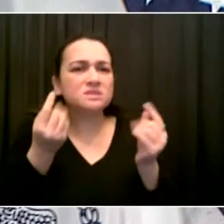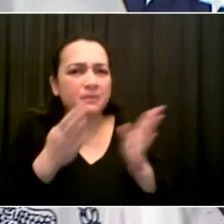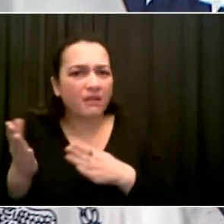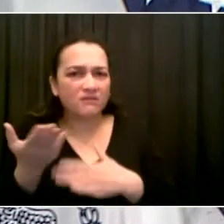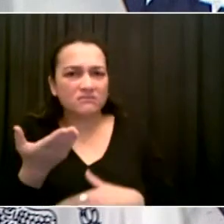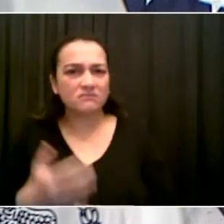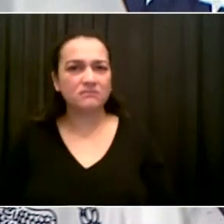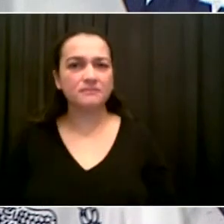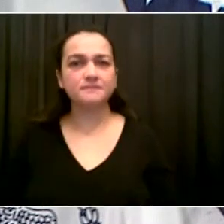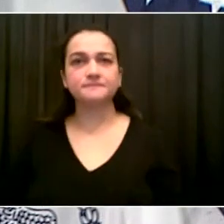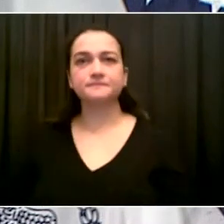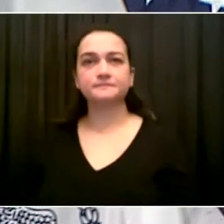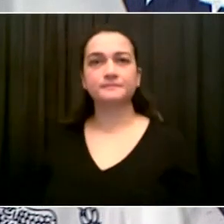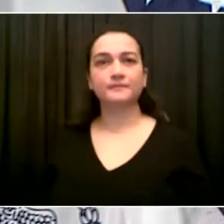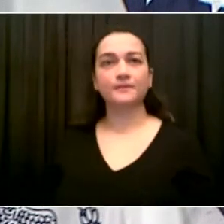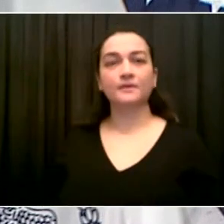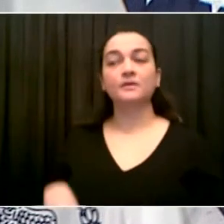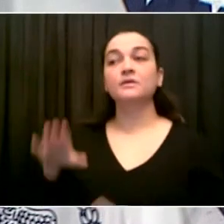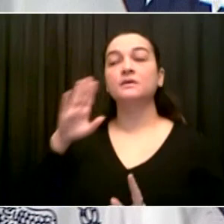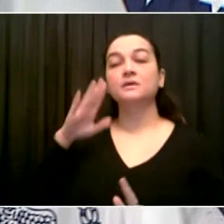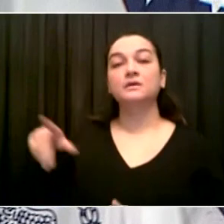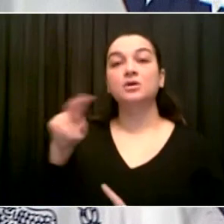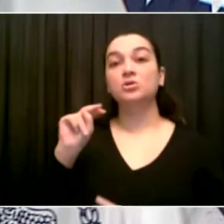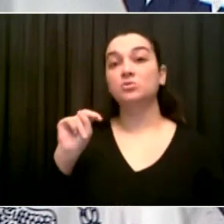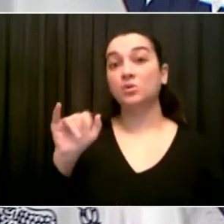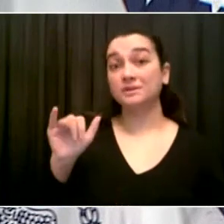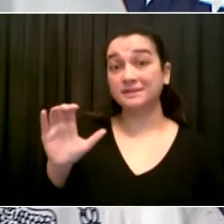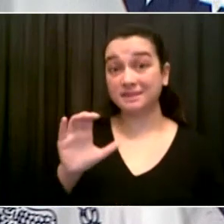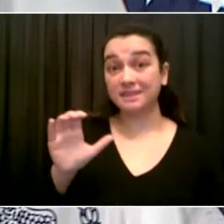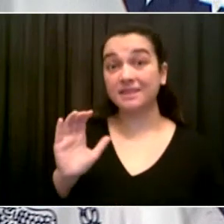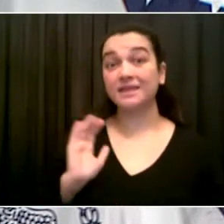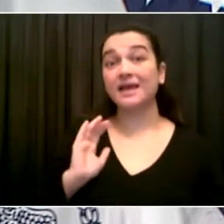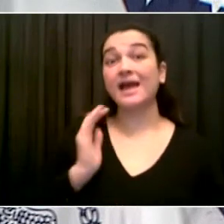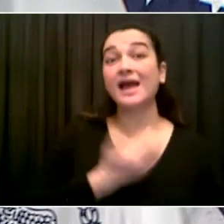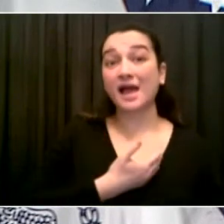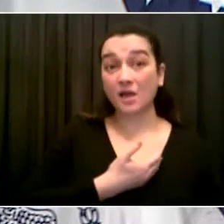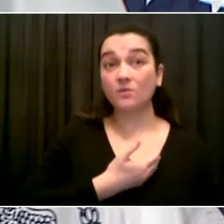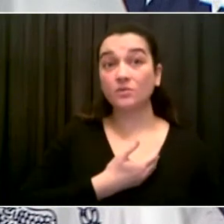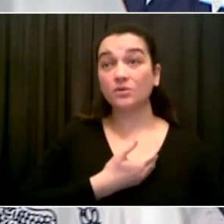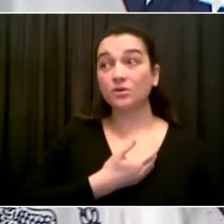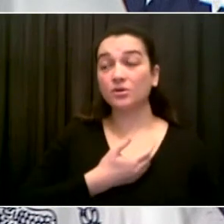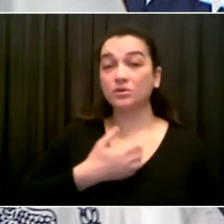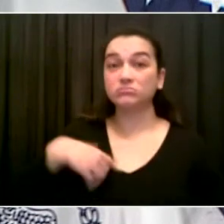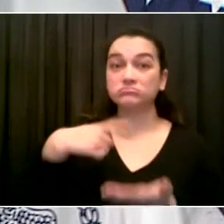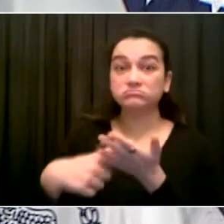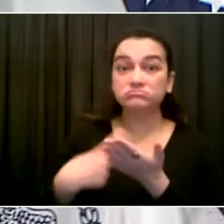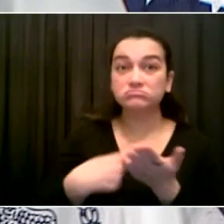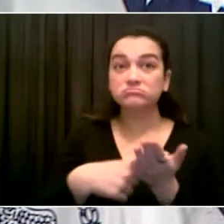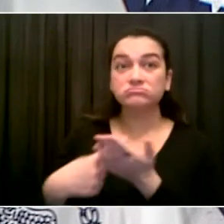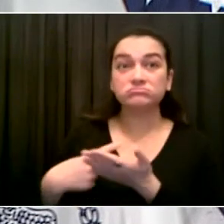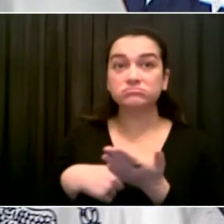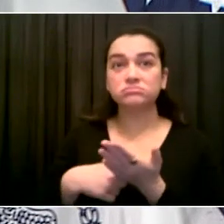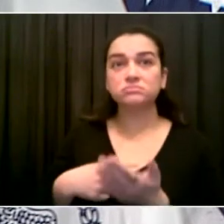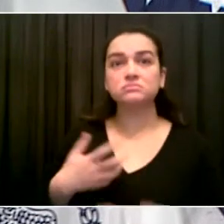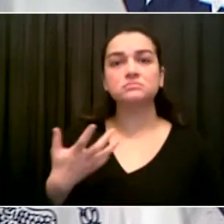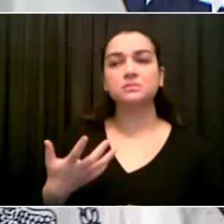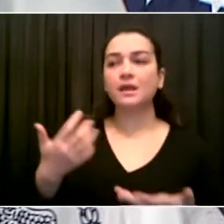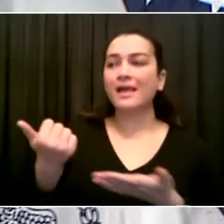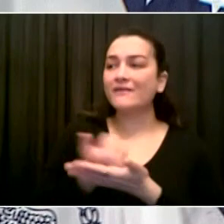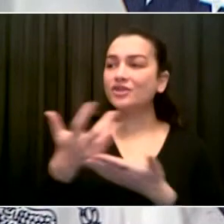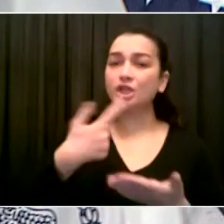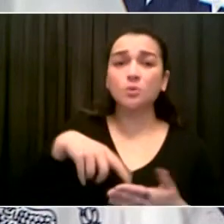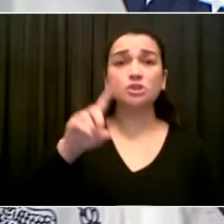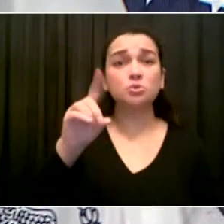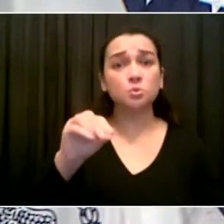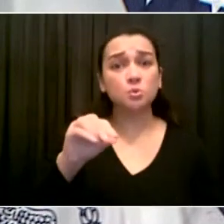real impact. So we think it's time to stop these investments in fossil fuels